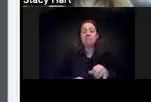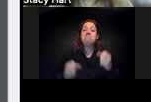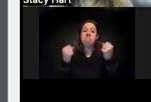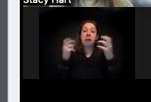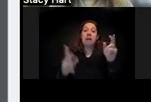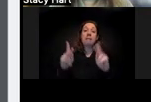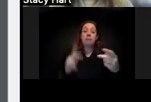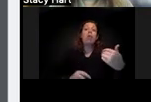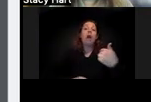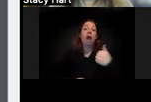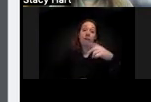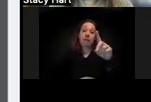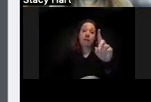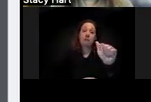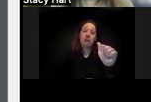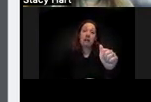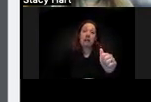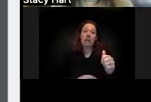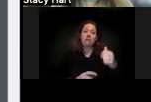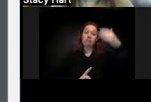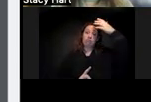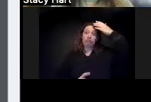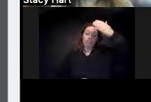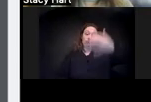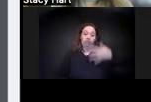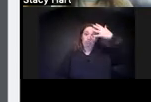disabilities. Next slide.